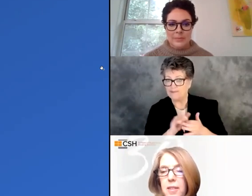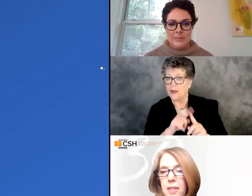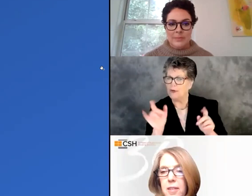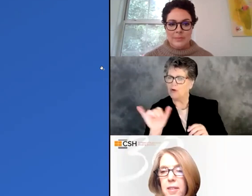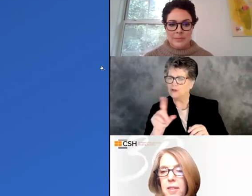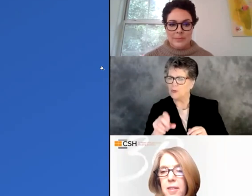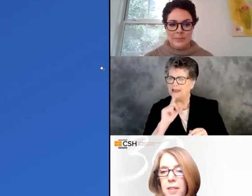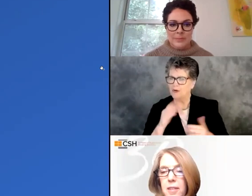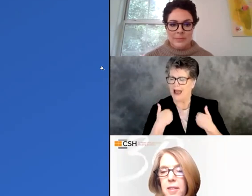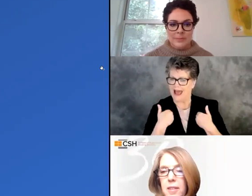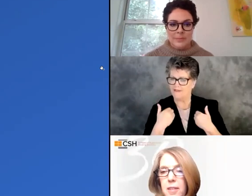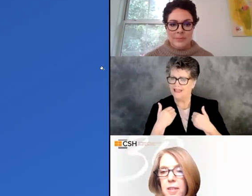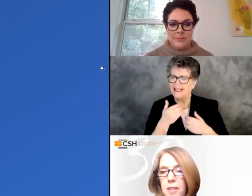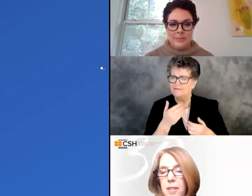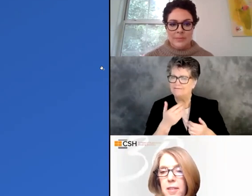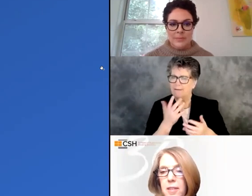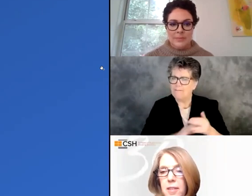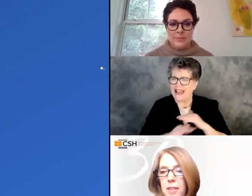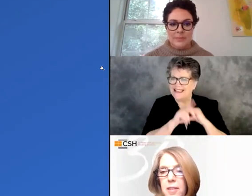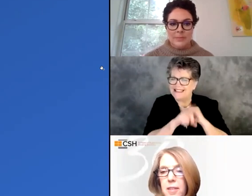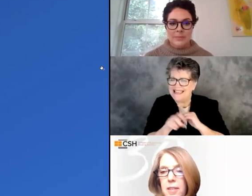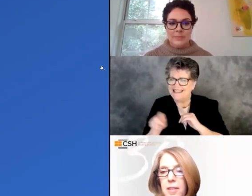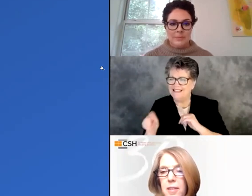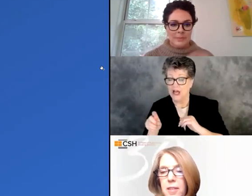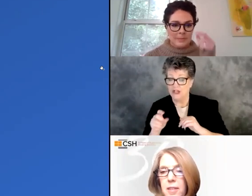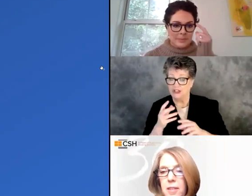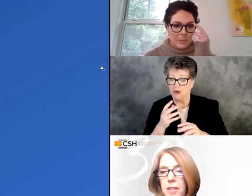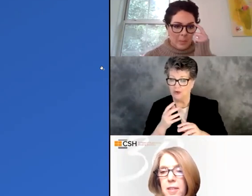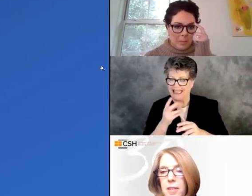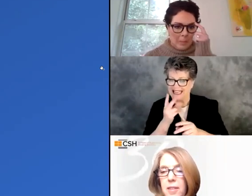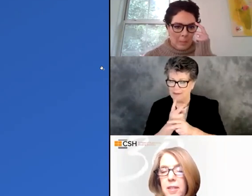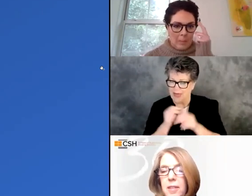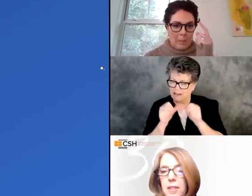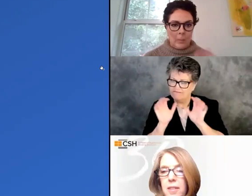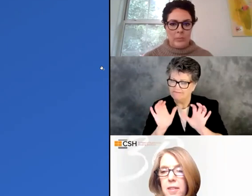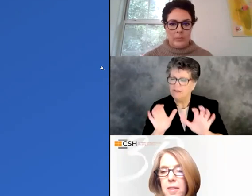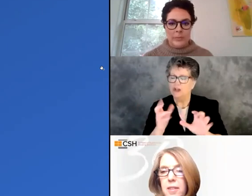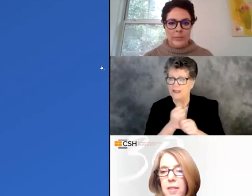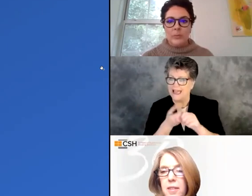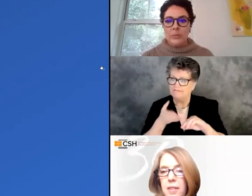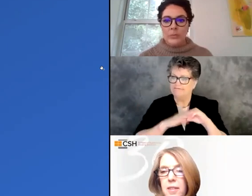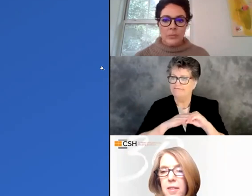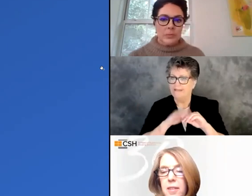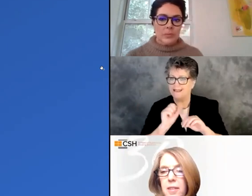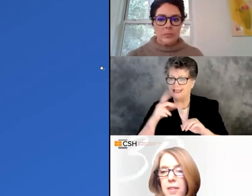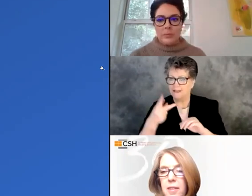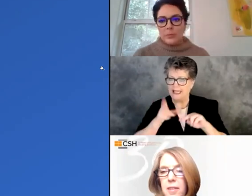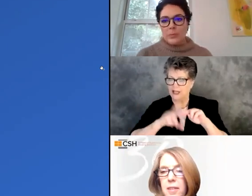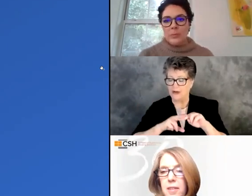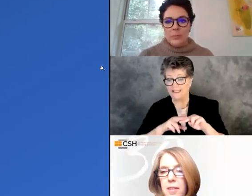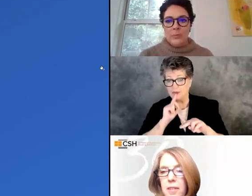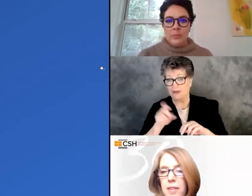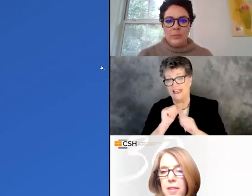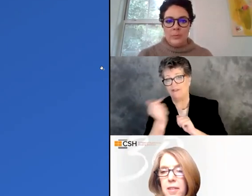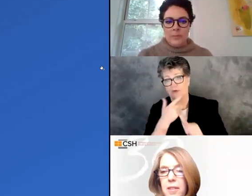definitely need for our necessities. So please keep that fight to definitely get the increase of supplemental security payment. It's really needed for